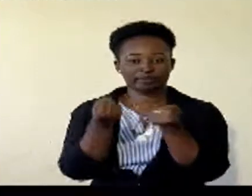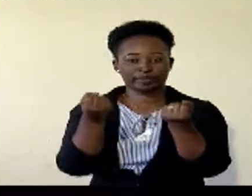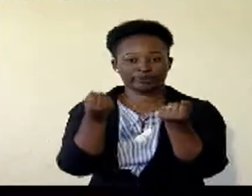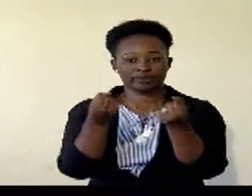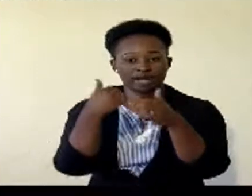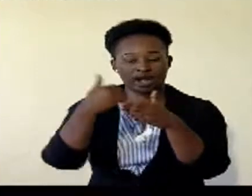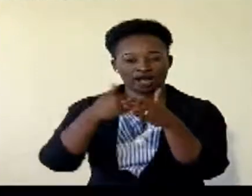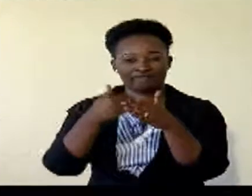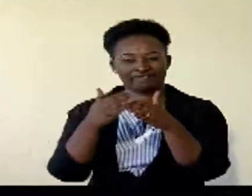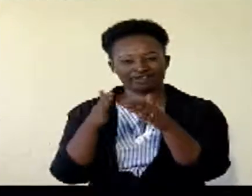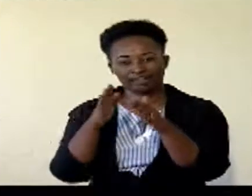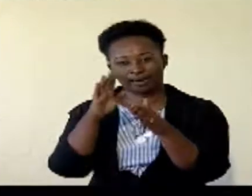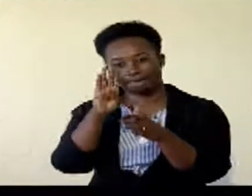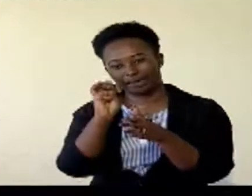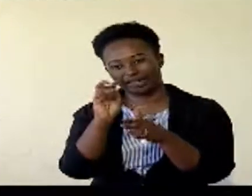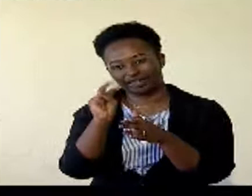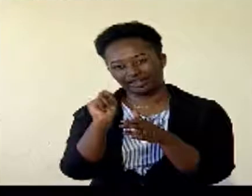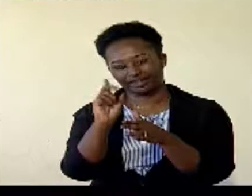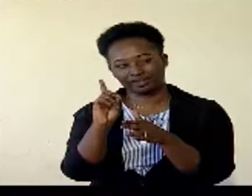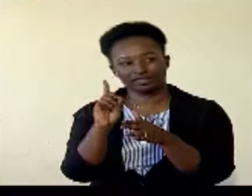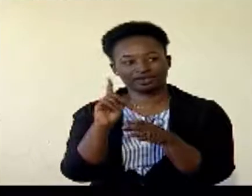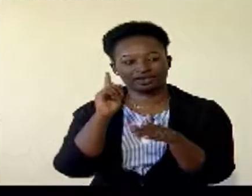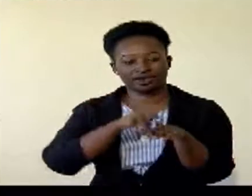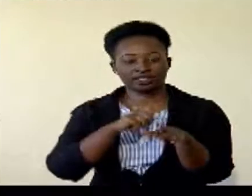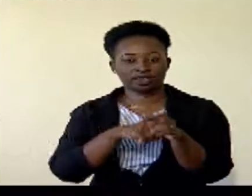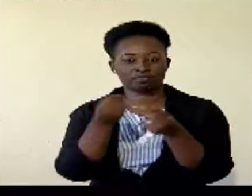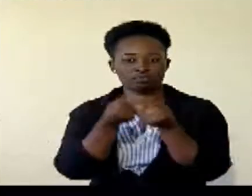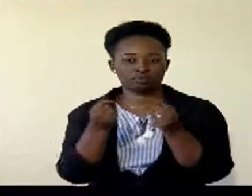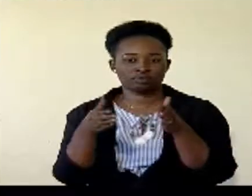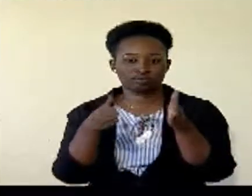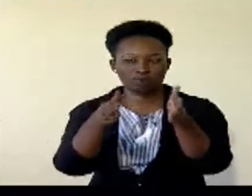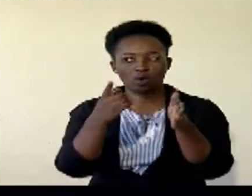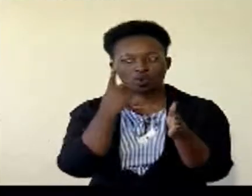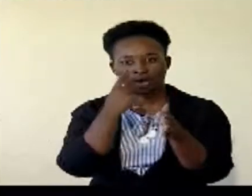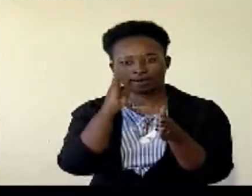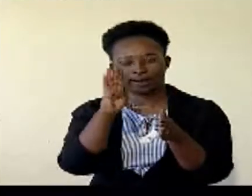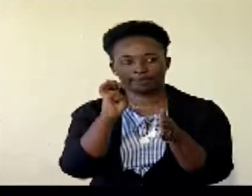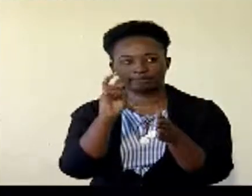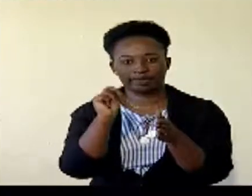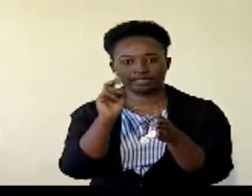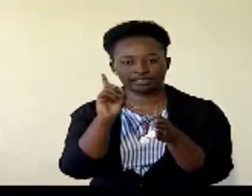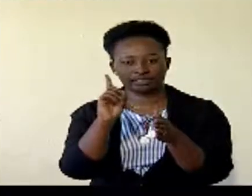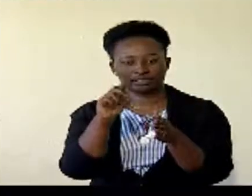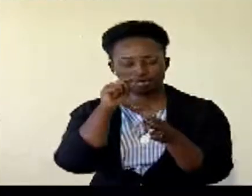bend on a road. You see, when you're moving on a road, you find there's a bend. So the car is